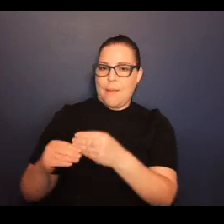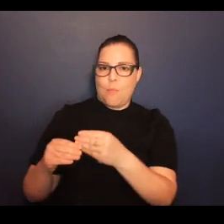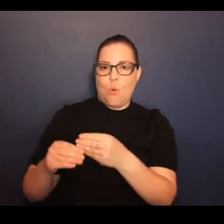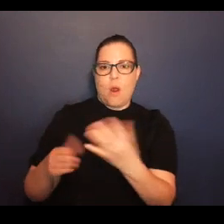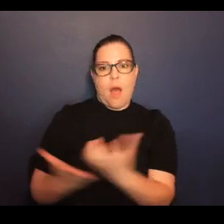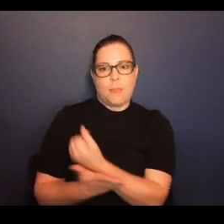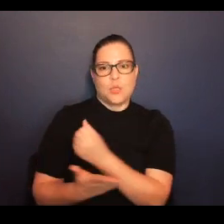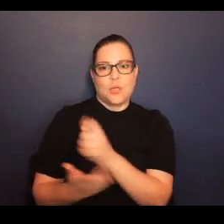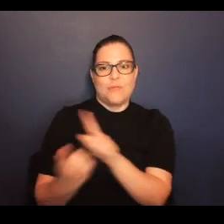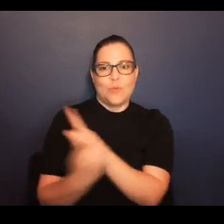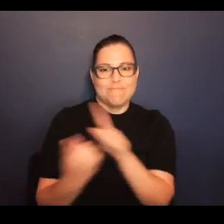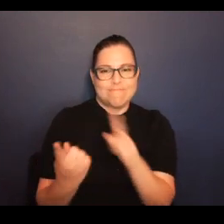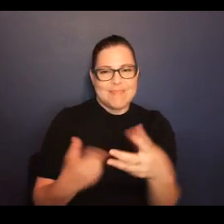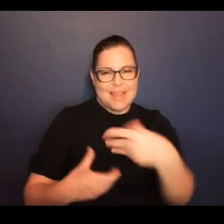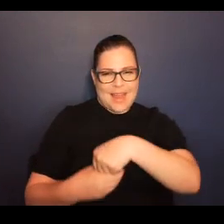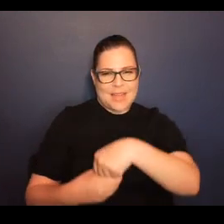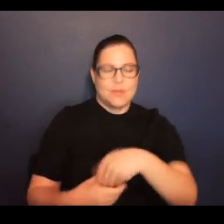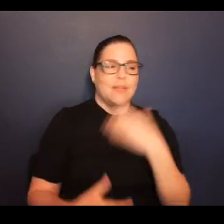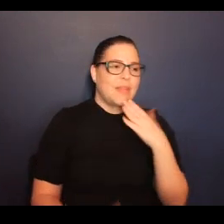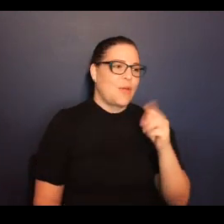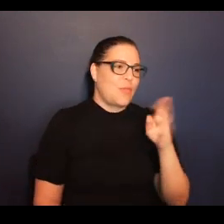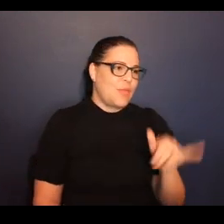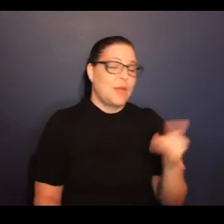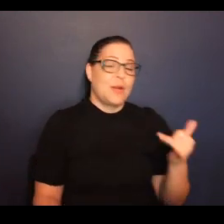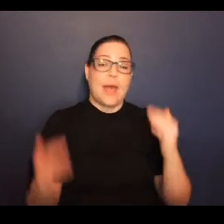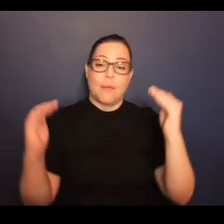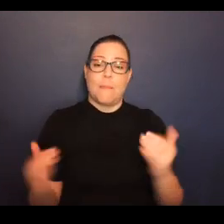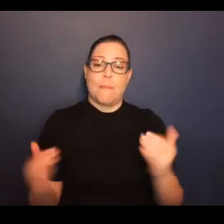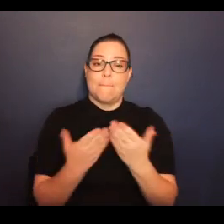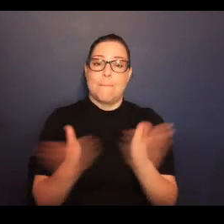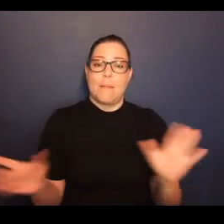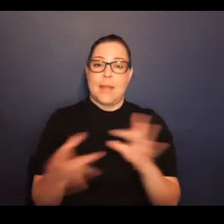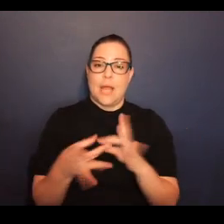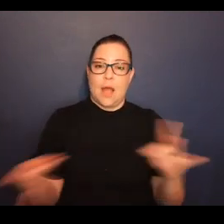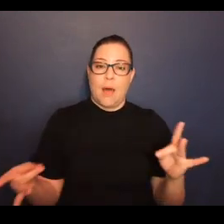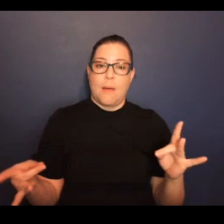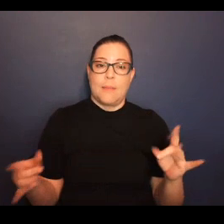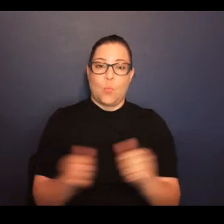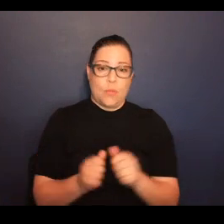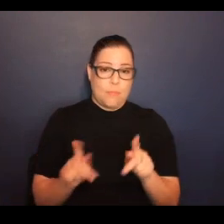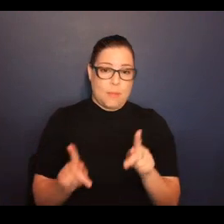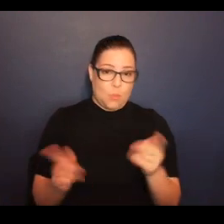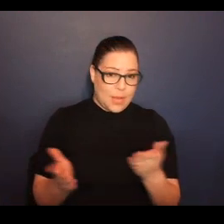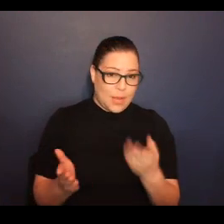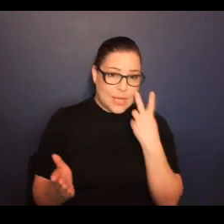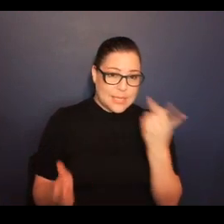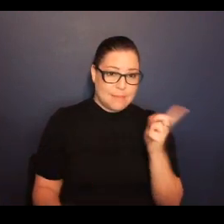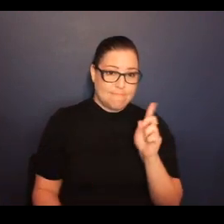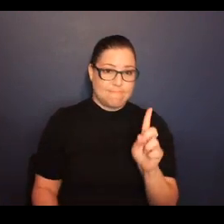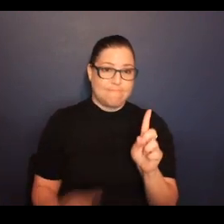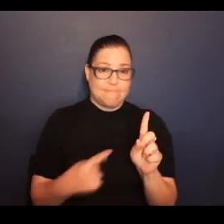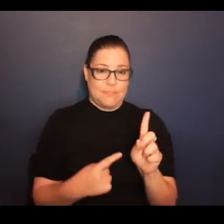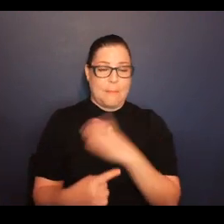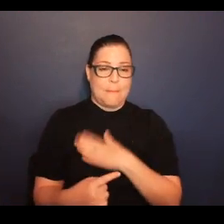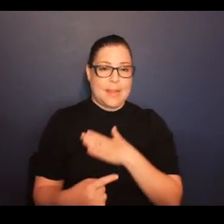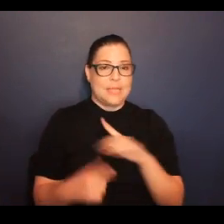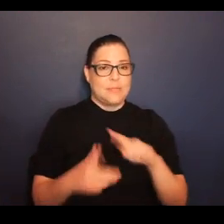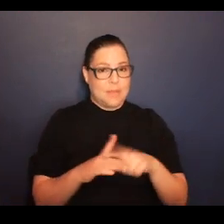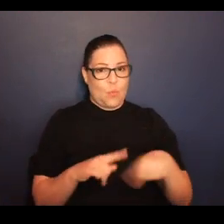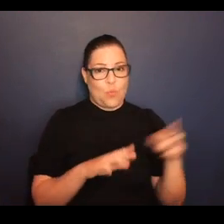Excellent tweet. Thank you. All right, let's move on to public comment on this item, beginning with those in person. I see there is one individual. Please begin when you're